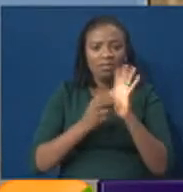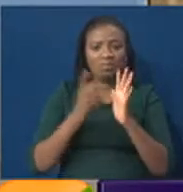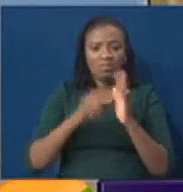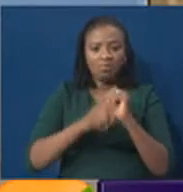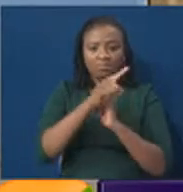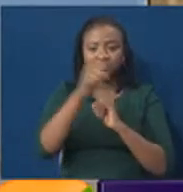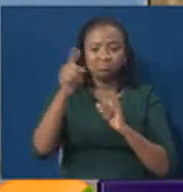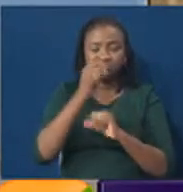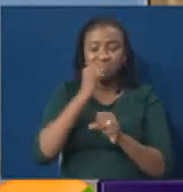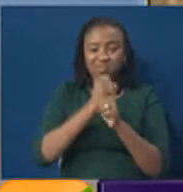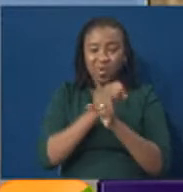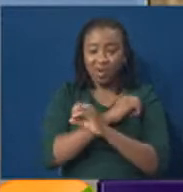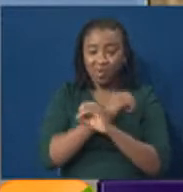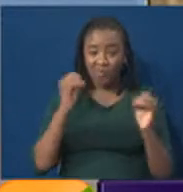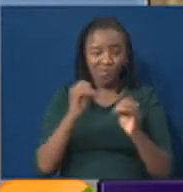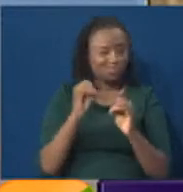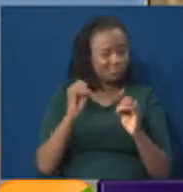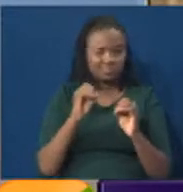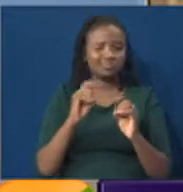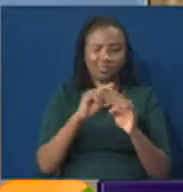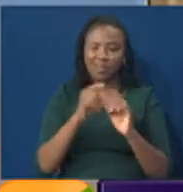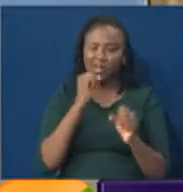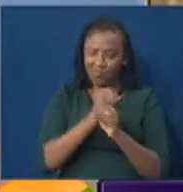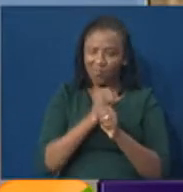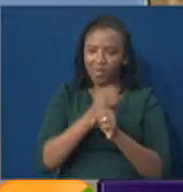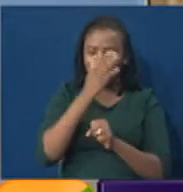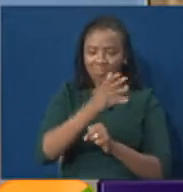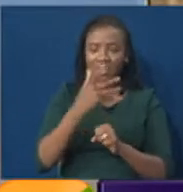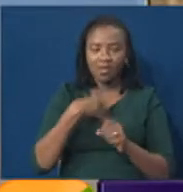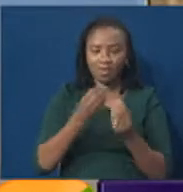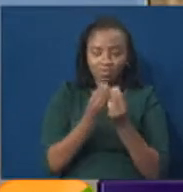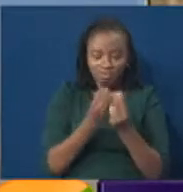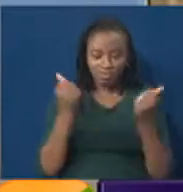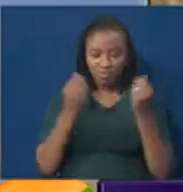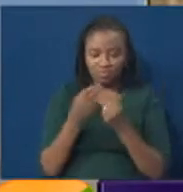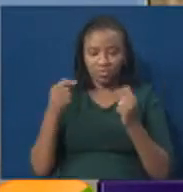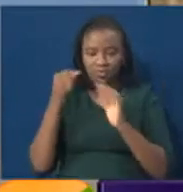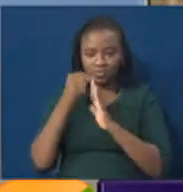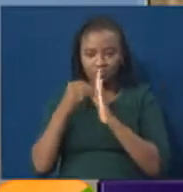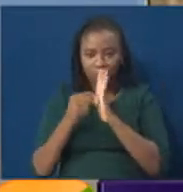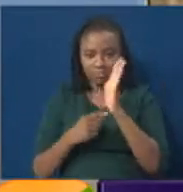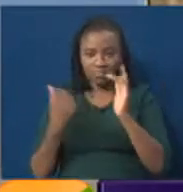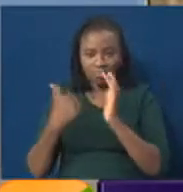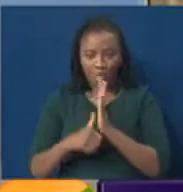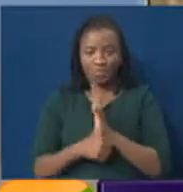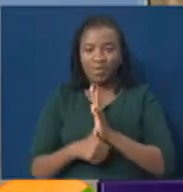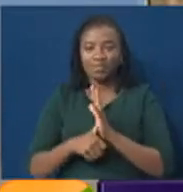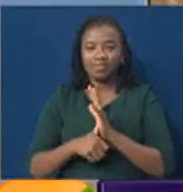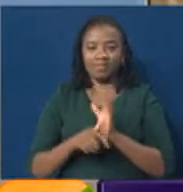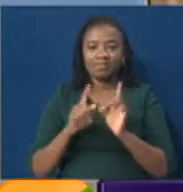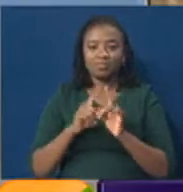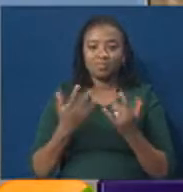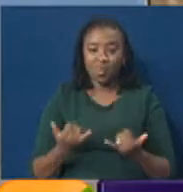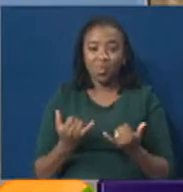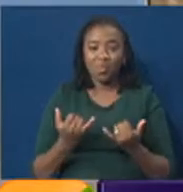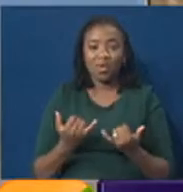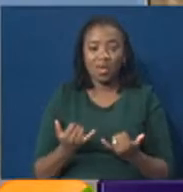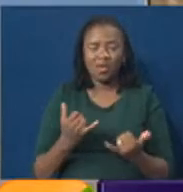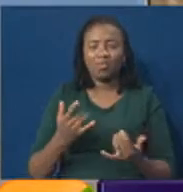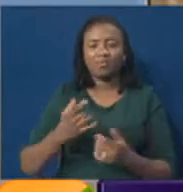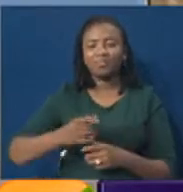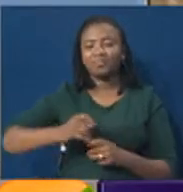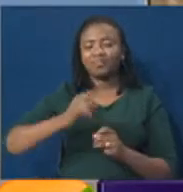about. They may be working to rectify these things or to address some of these issues, but this is where we are. Now, if that is where we are,